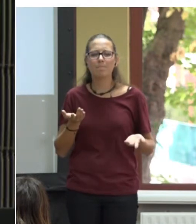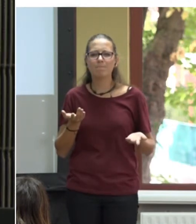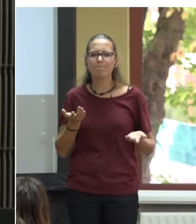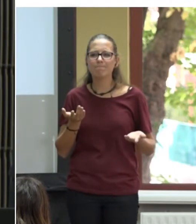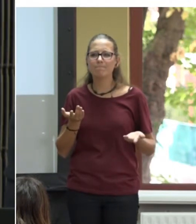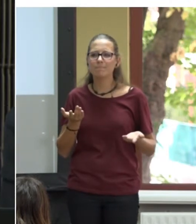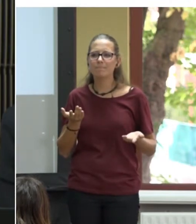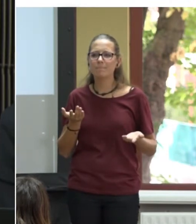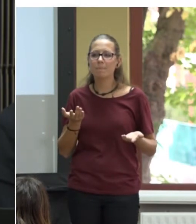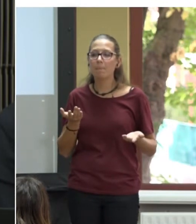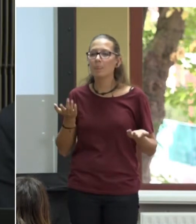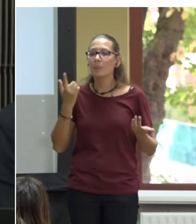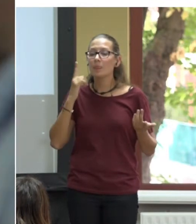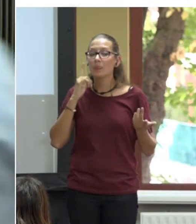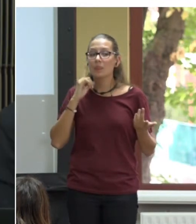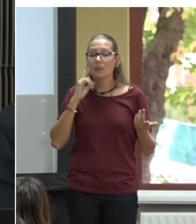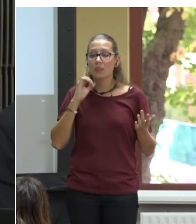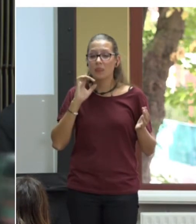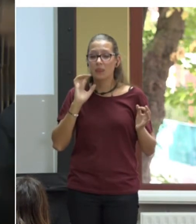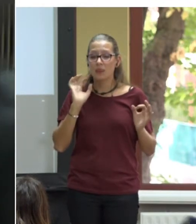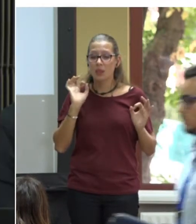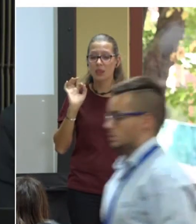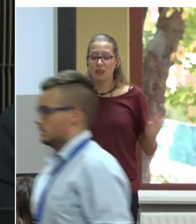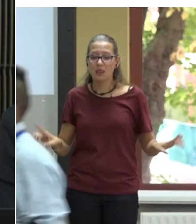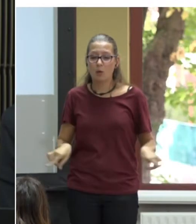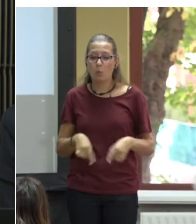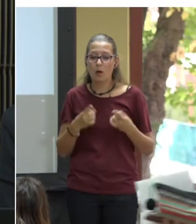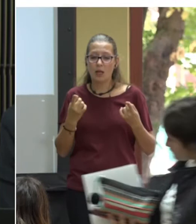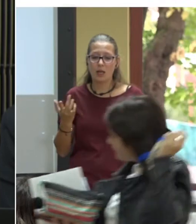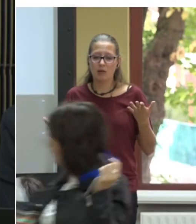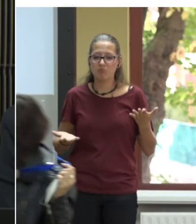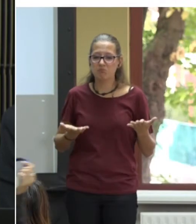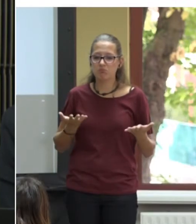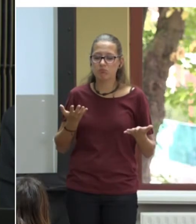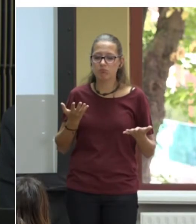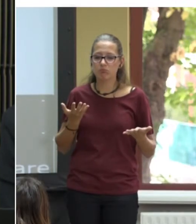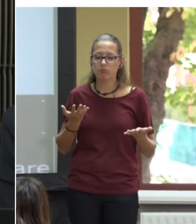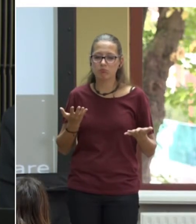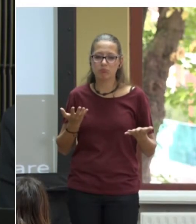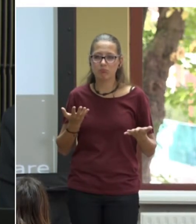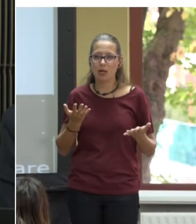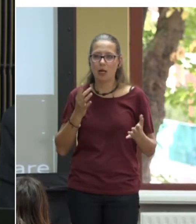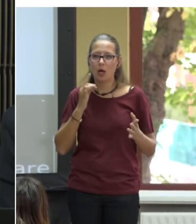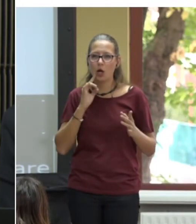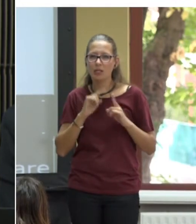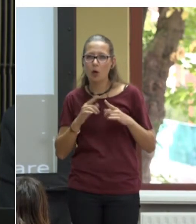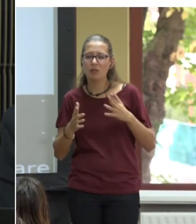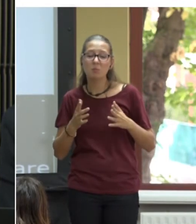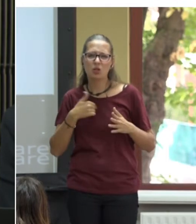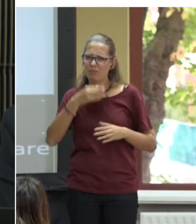that we are technologically wise already far, far beyond what we are currently using. I